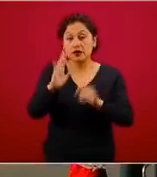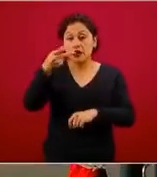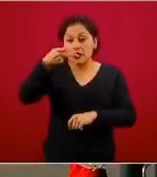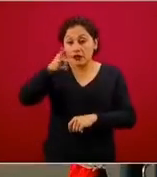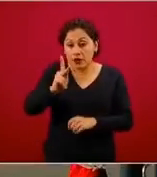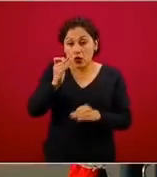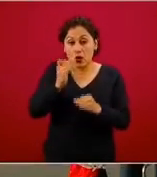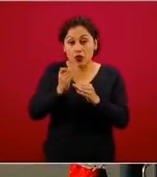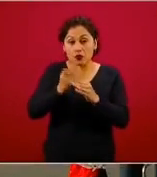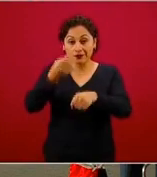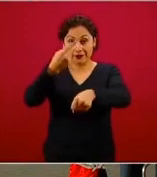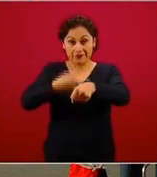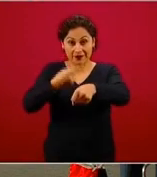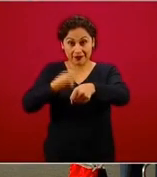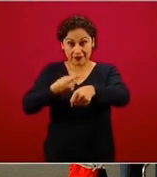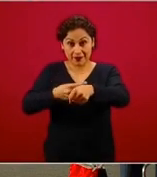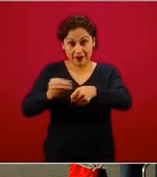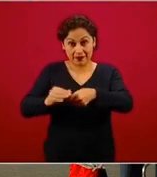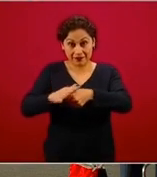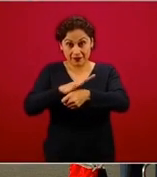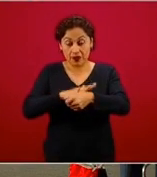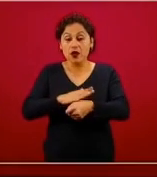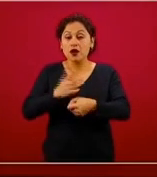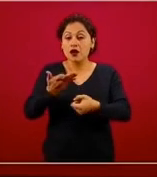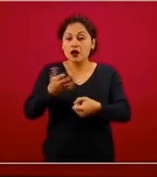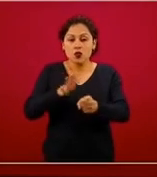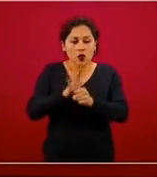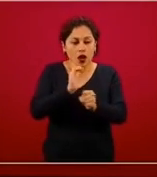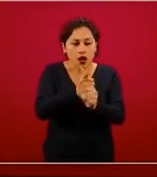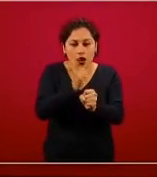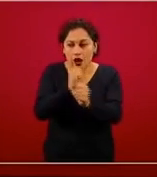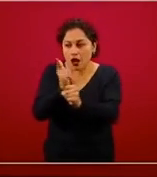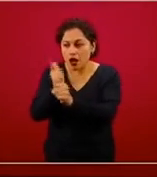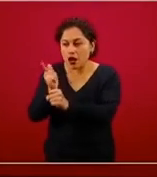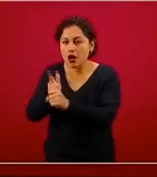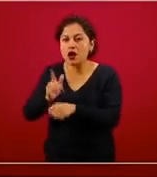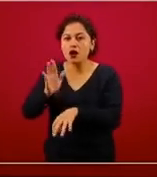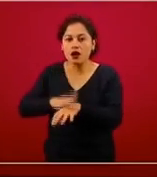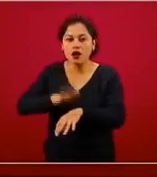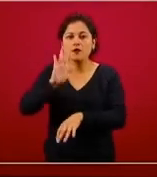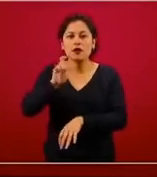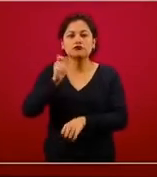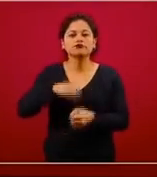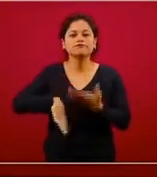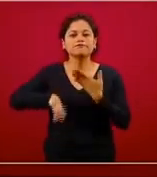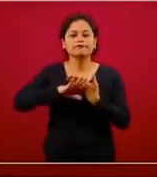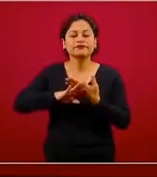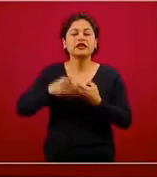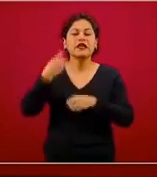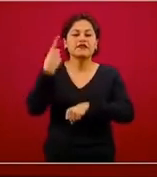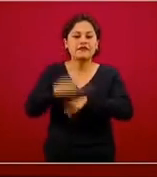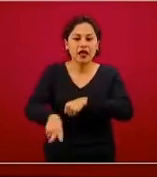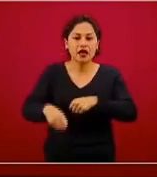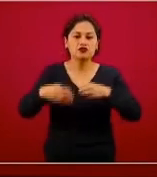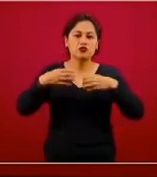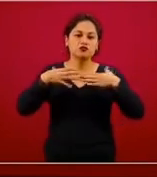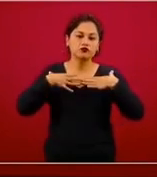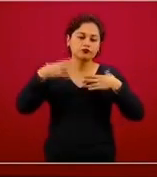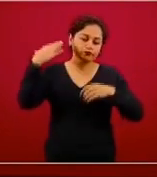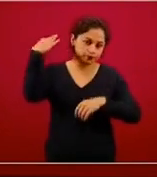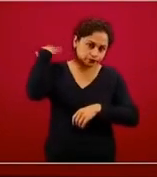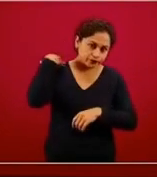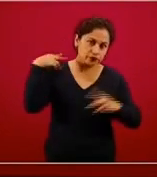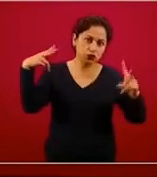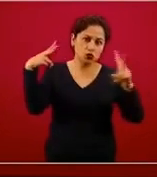the lungs. It's not being able to breathe. It's the difficulty to be able to breathe. And then